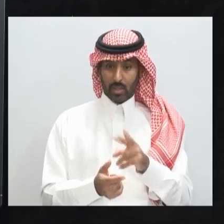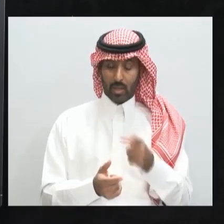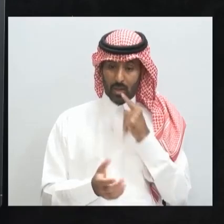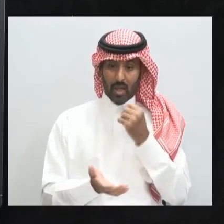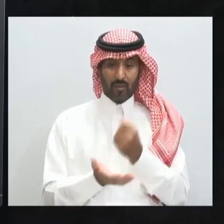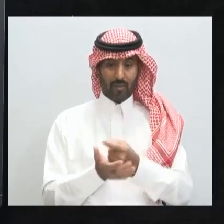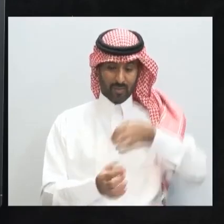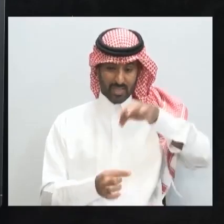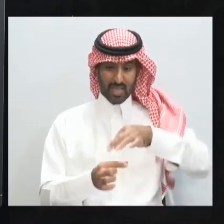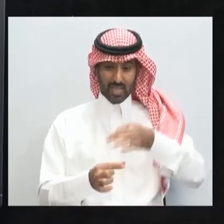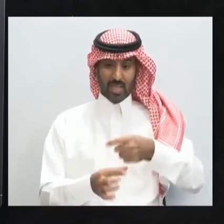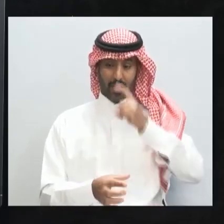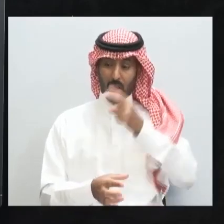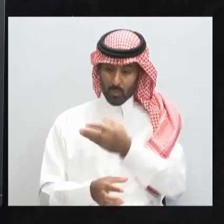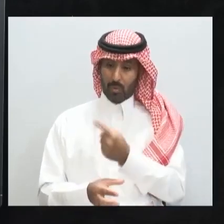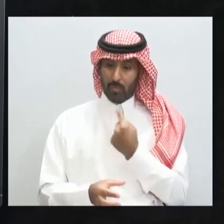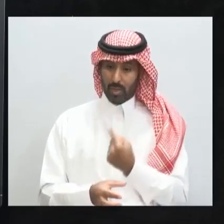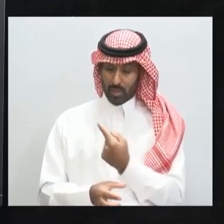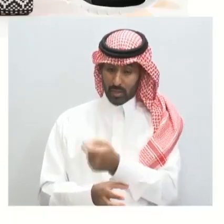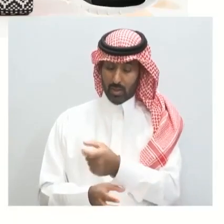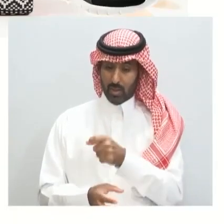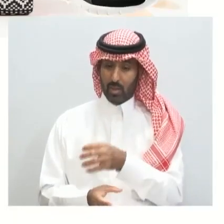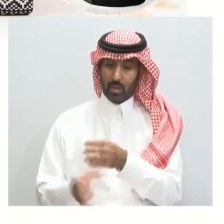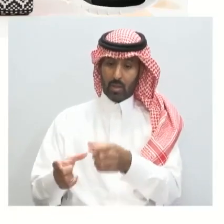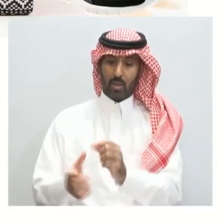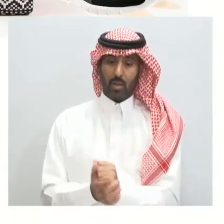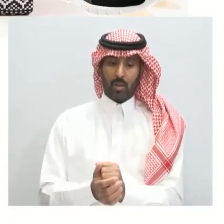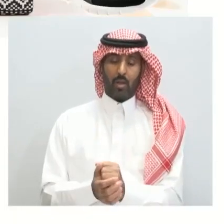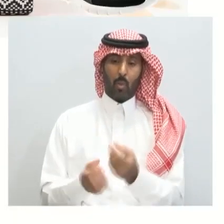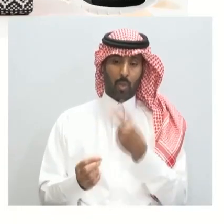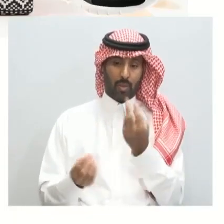of tea? Yeah, we can just check with me the answers. We have here the word another.